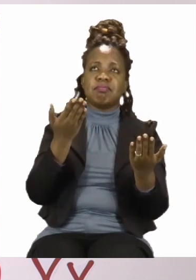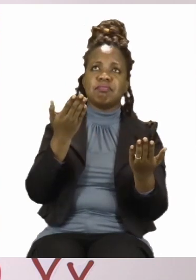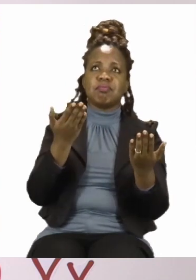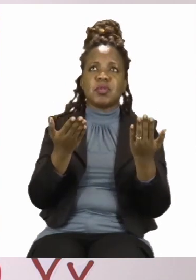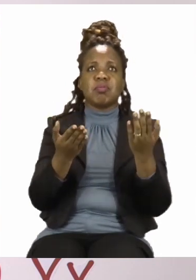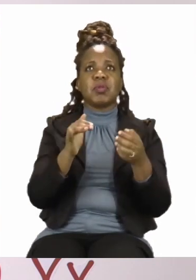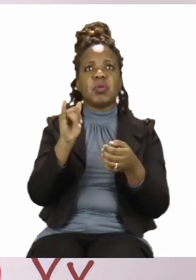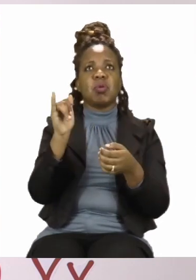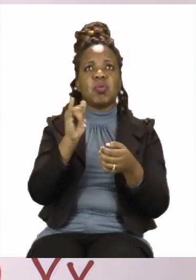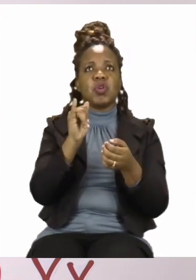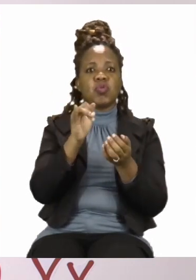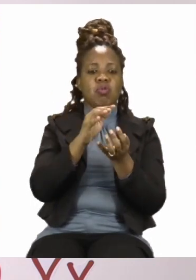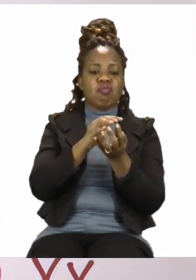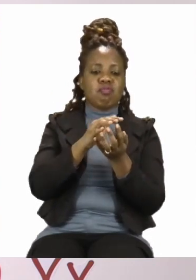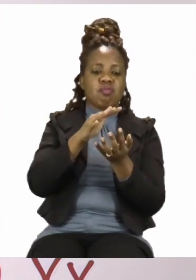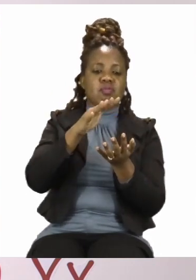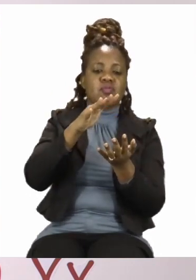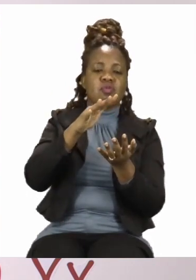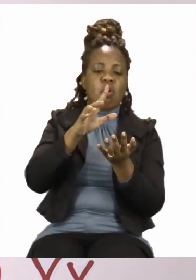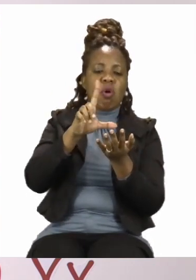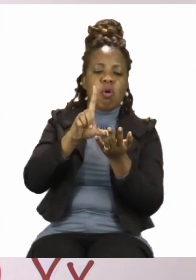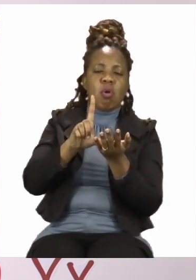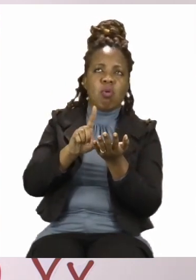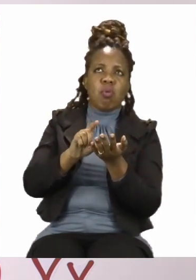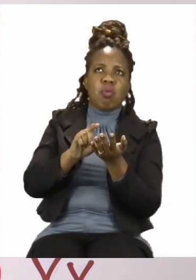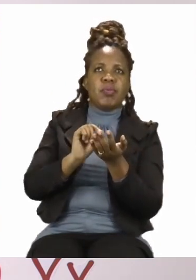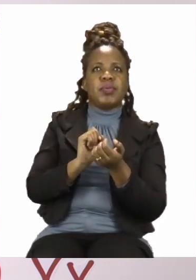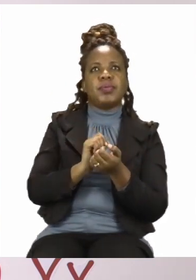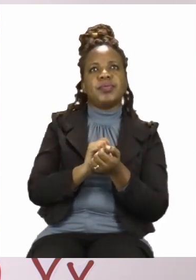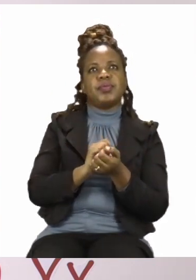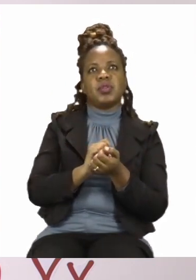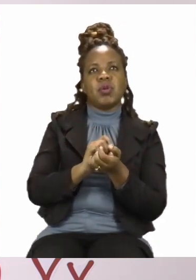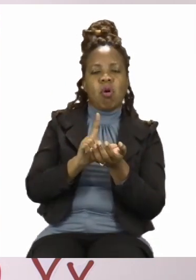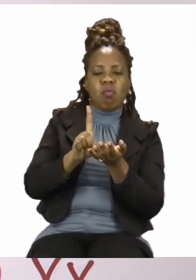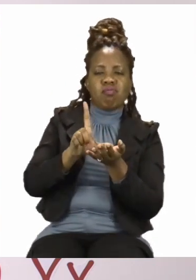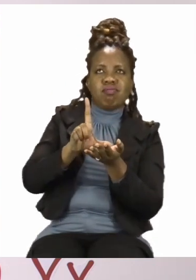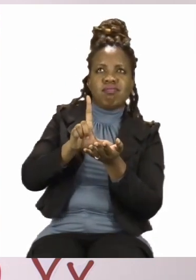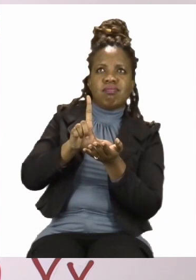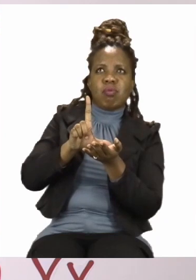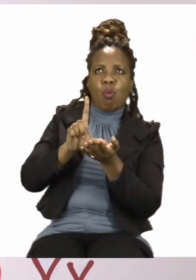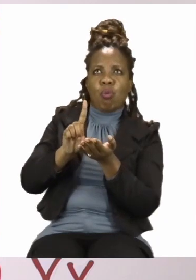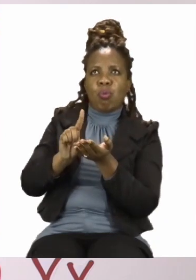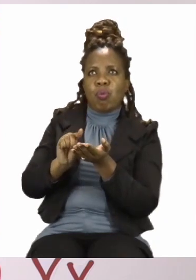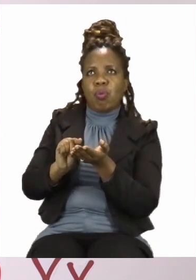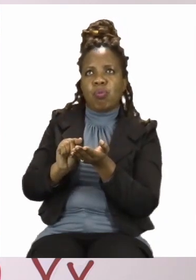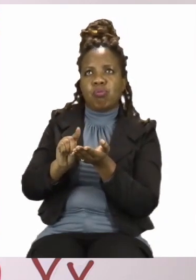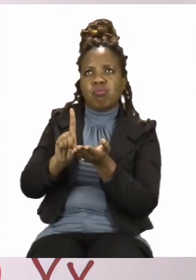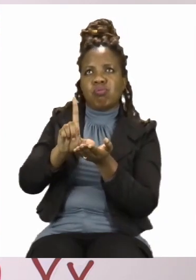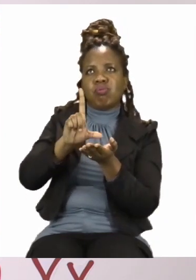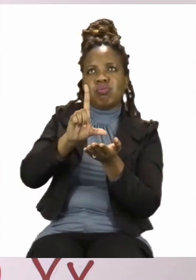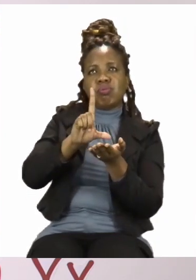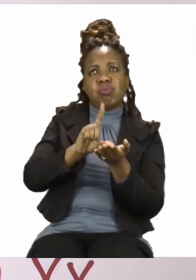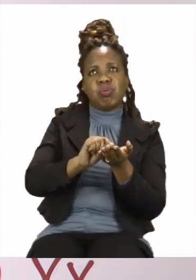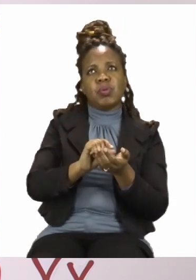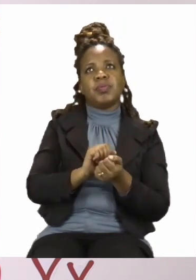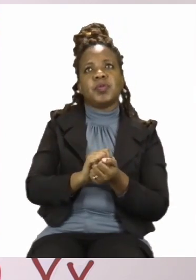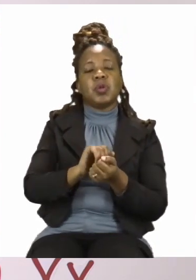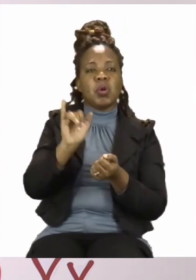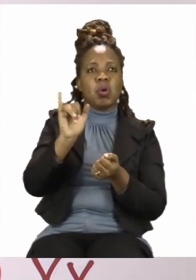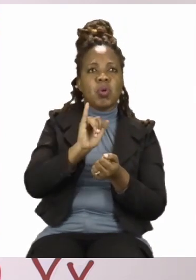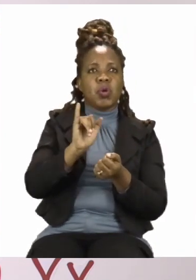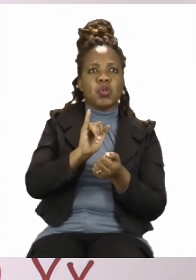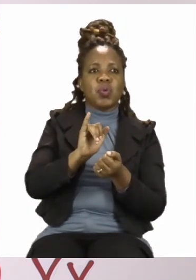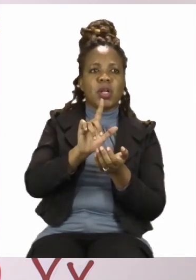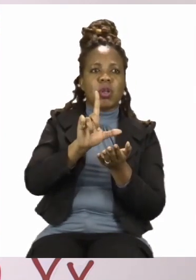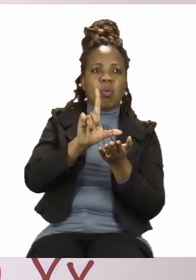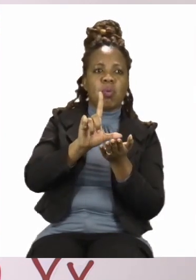can try and ask someone at home to help you. They can give you a 1 liter container where you put water, and then